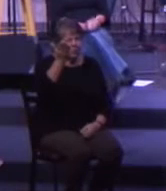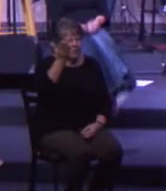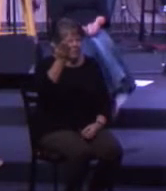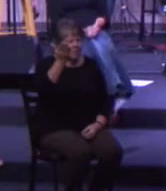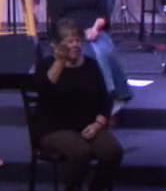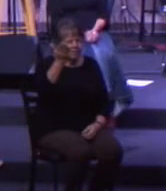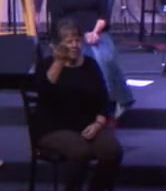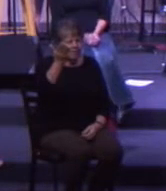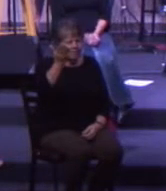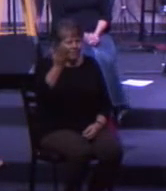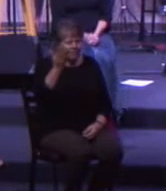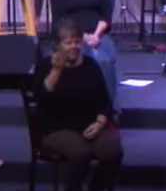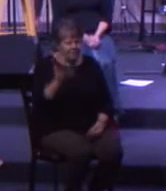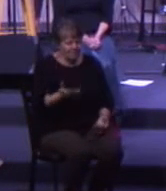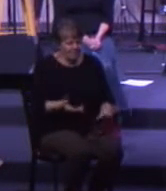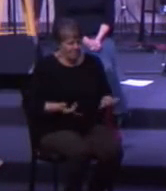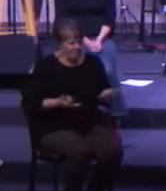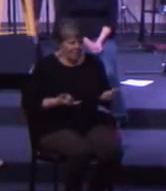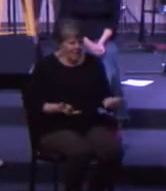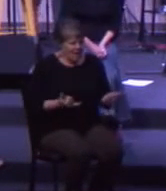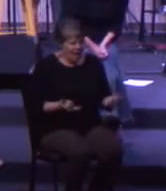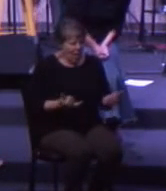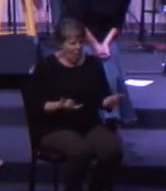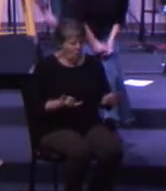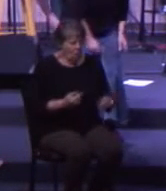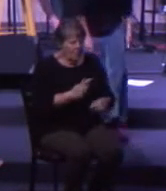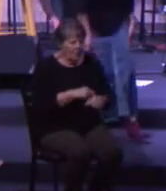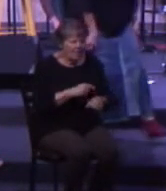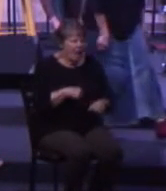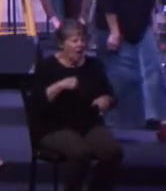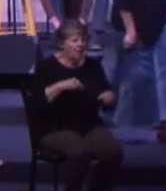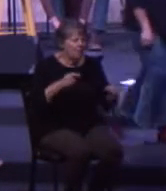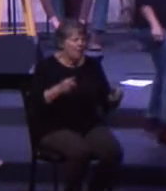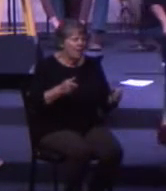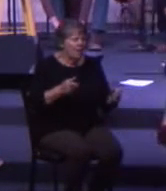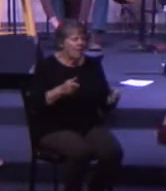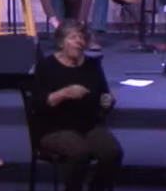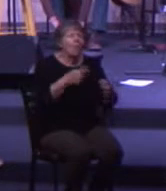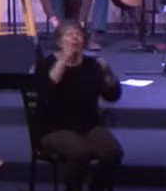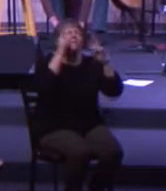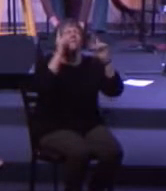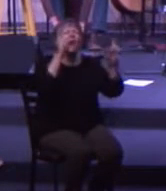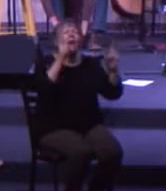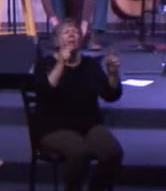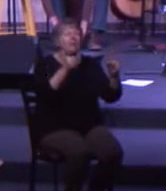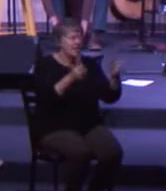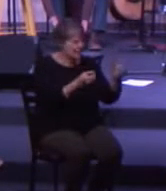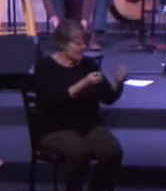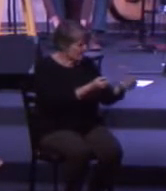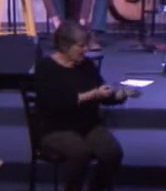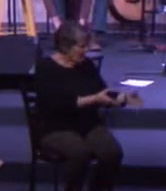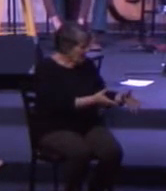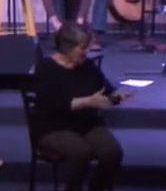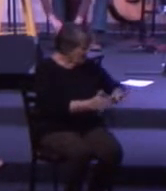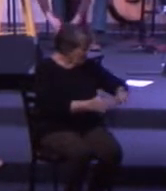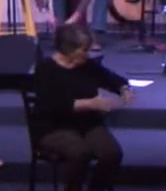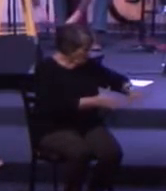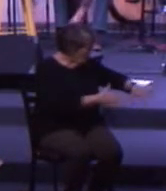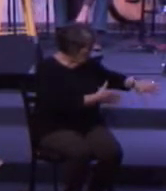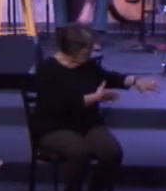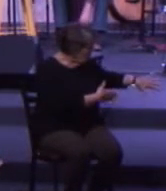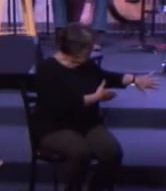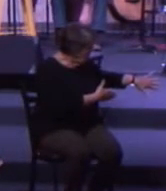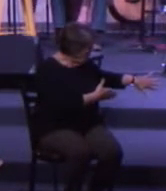may this be a time where we surrender that, where we finally set it down and give it up, and instead turn all